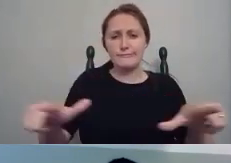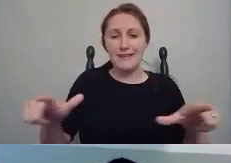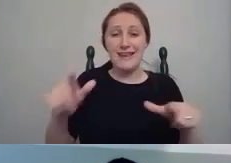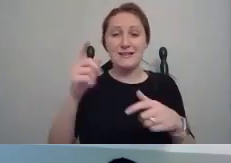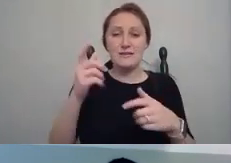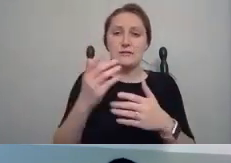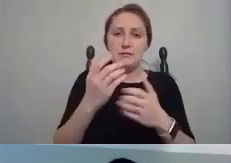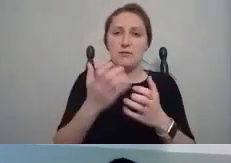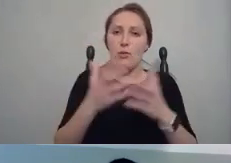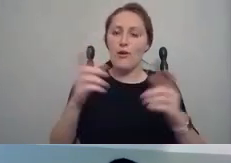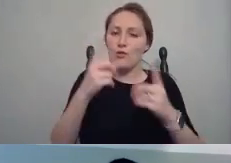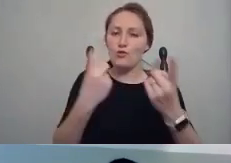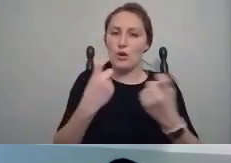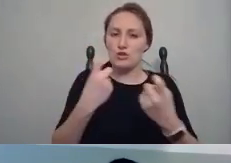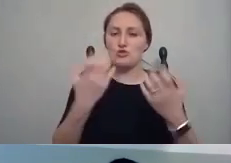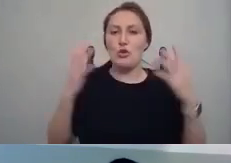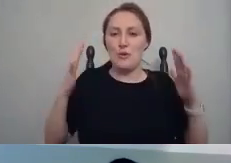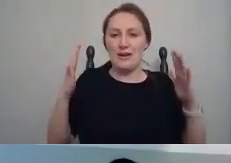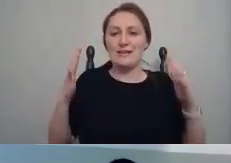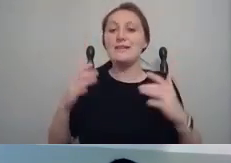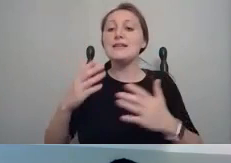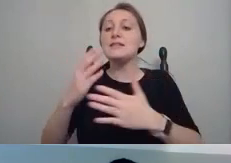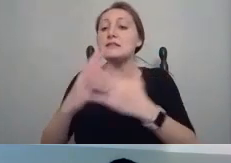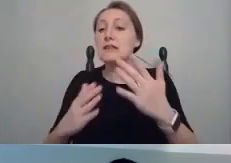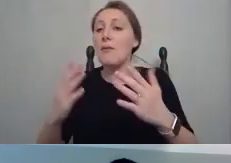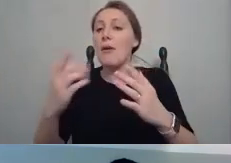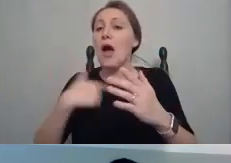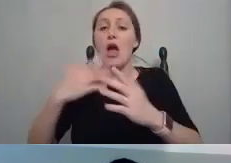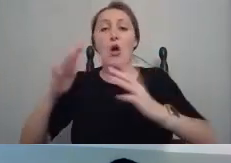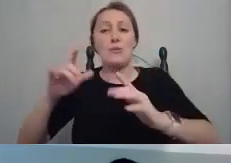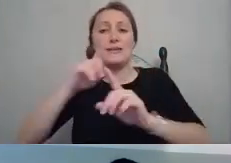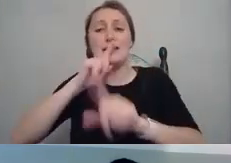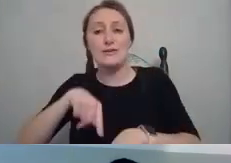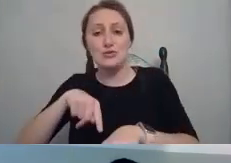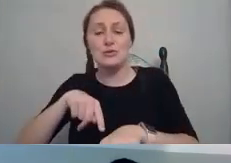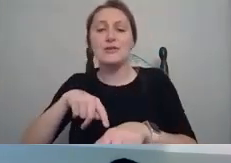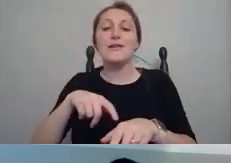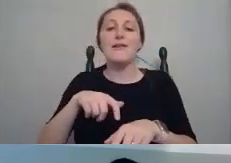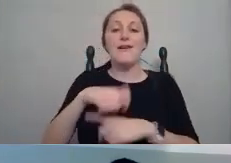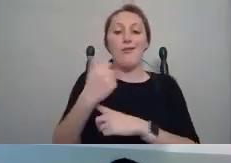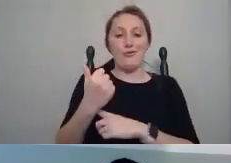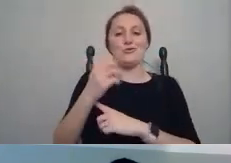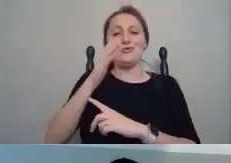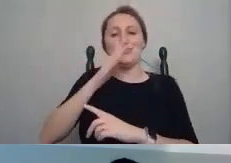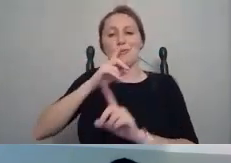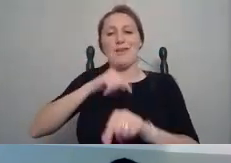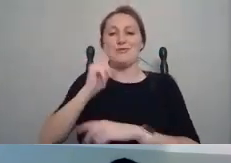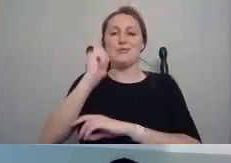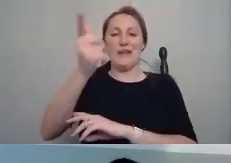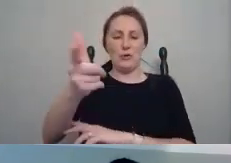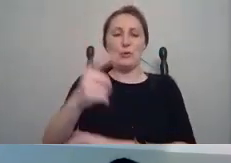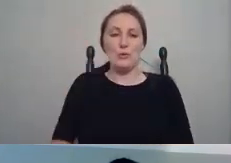messaging already, and some I might be able to answer now, and others we will have to work on and get back